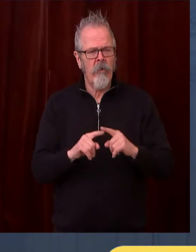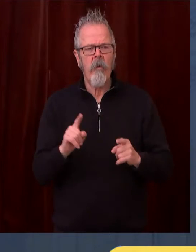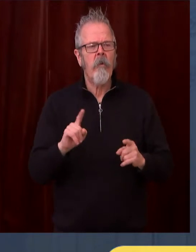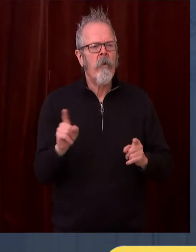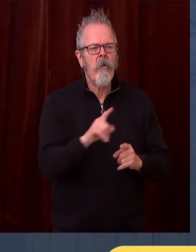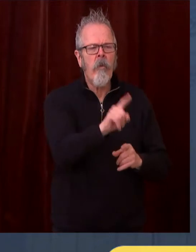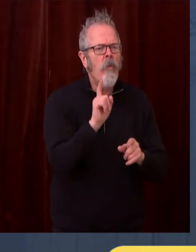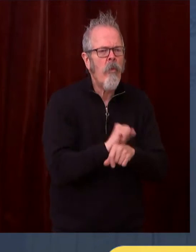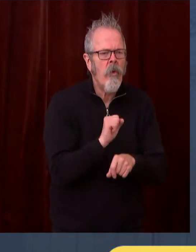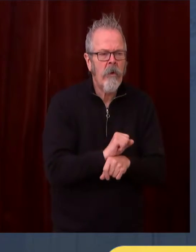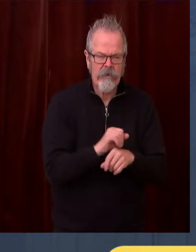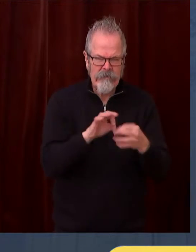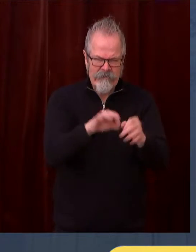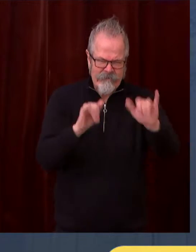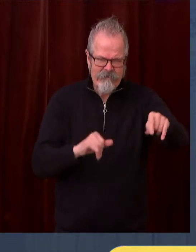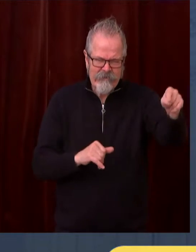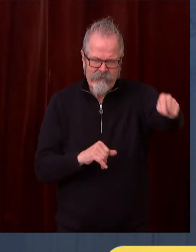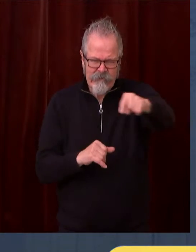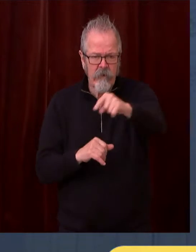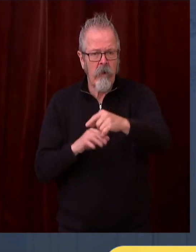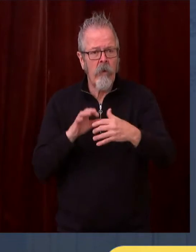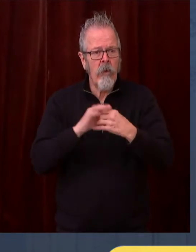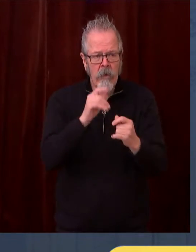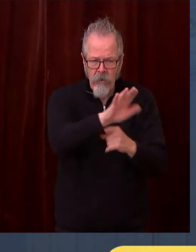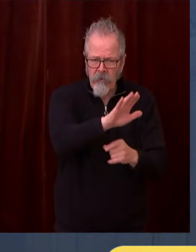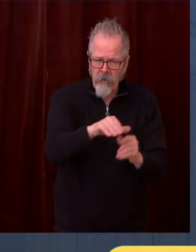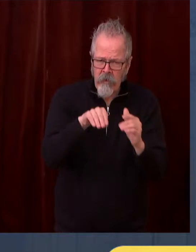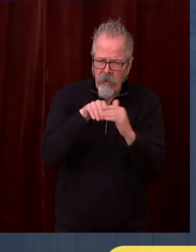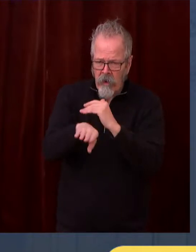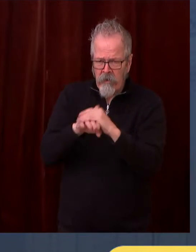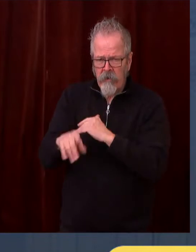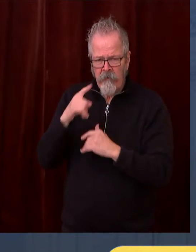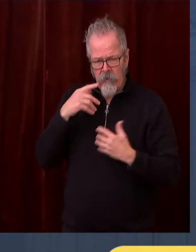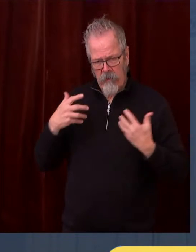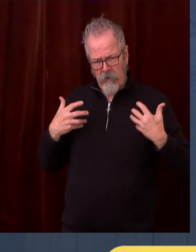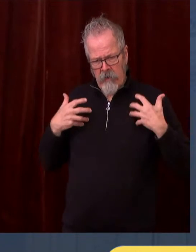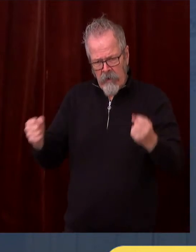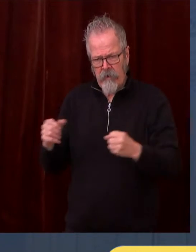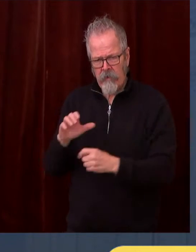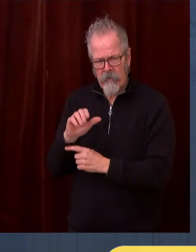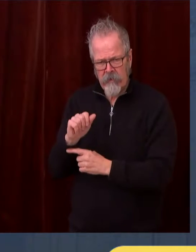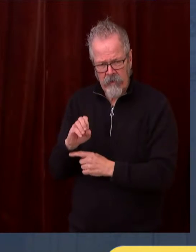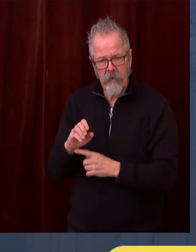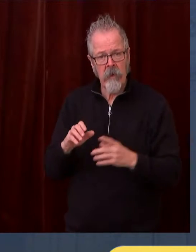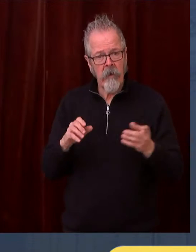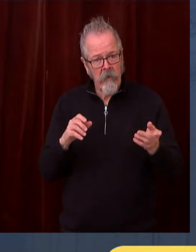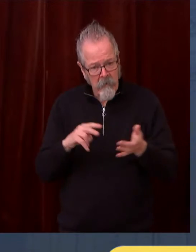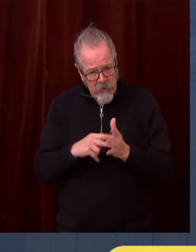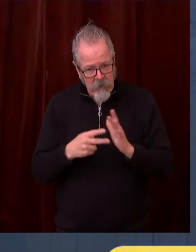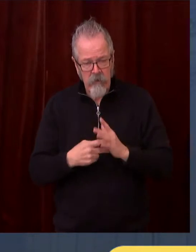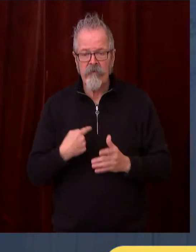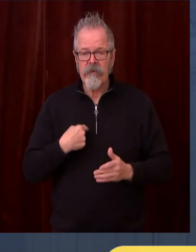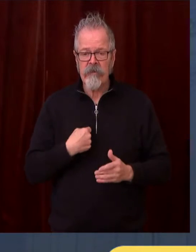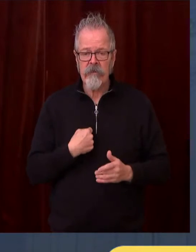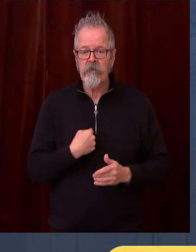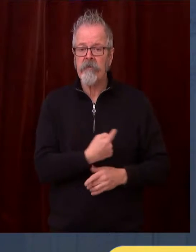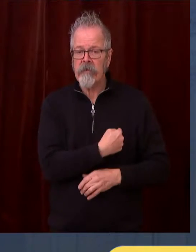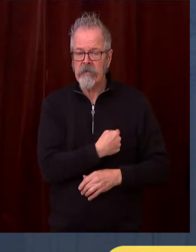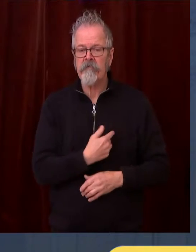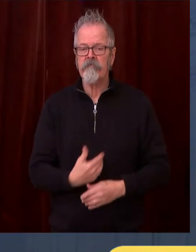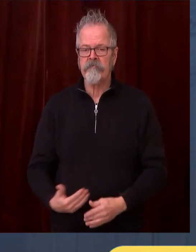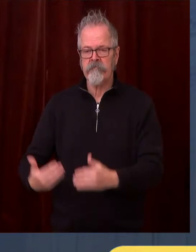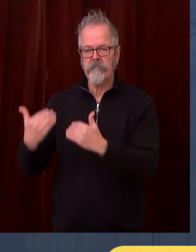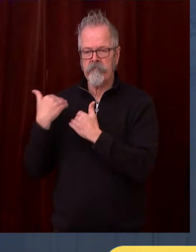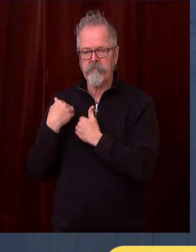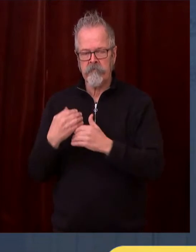broad scale acceptance of this to save these folks in these communities, to not allow the sins of the